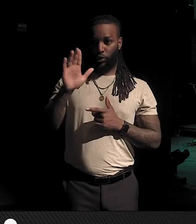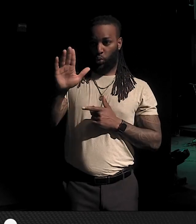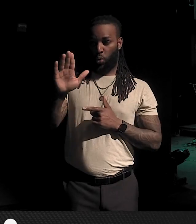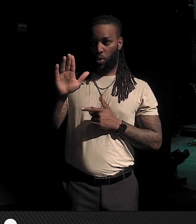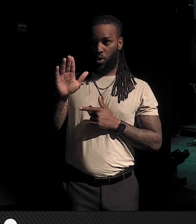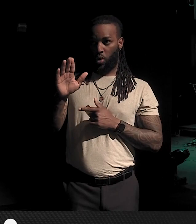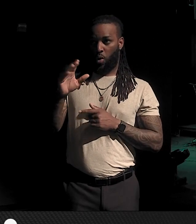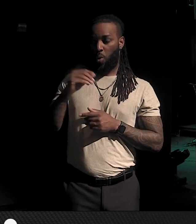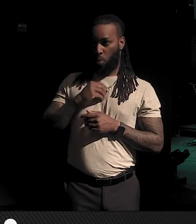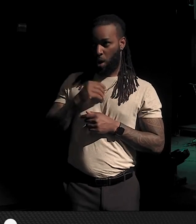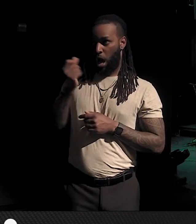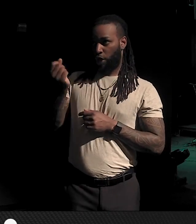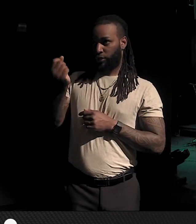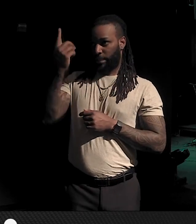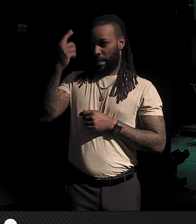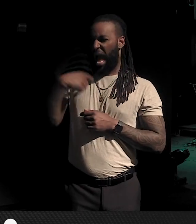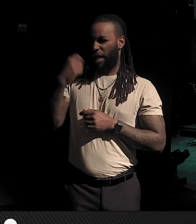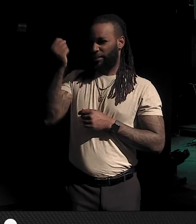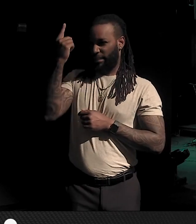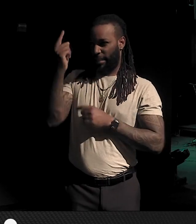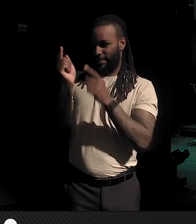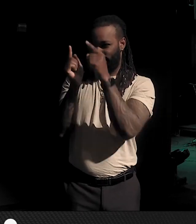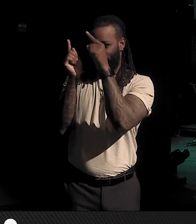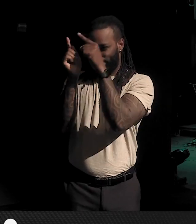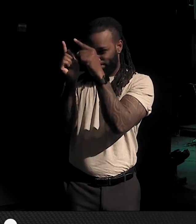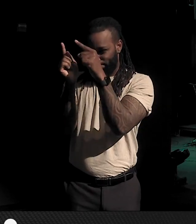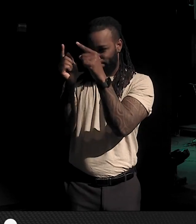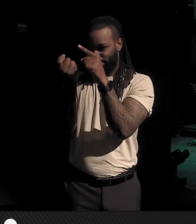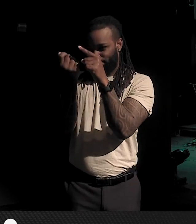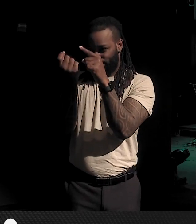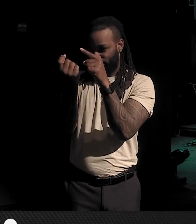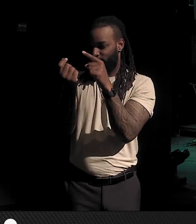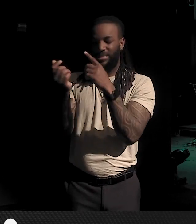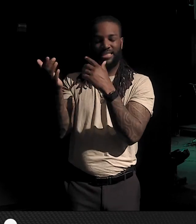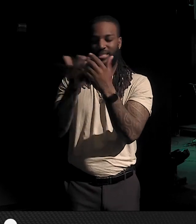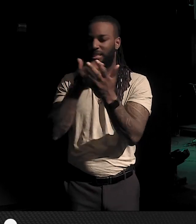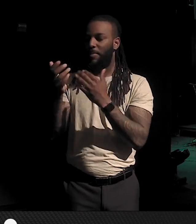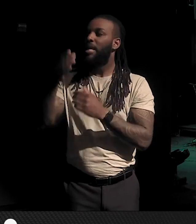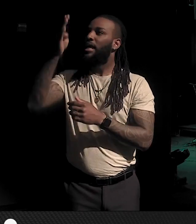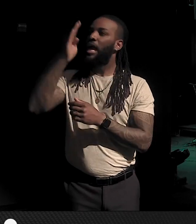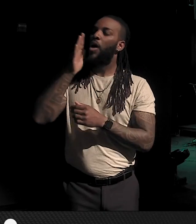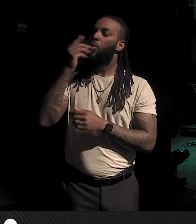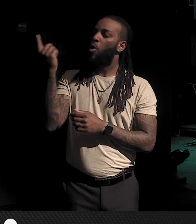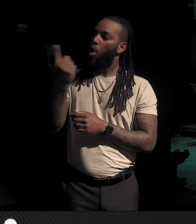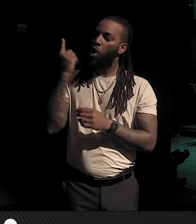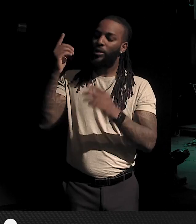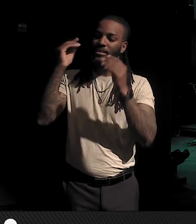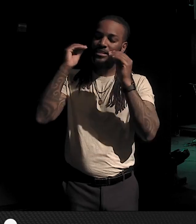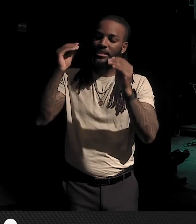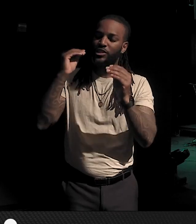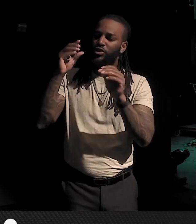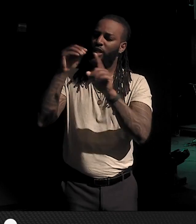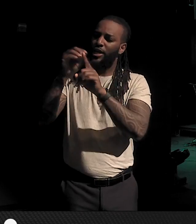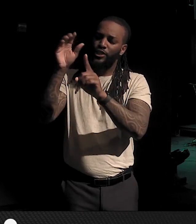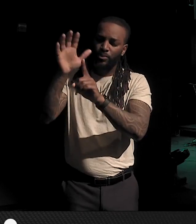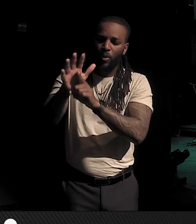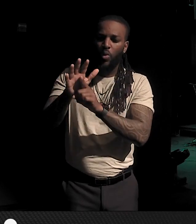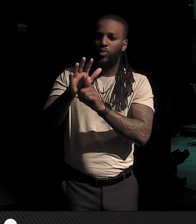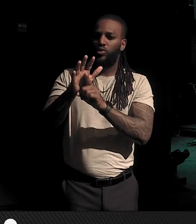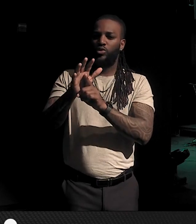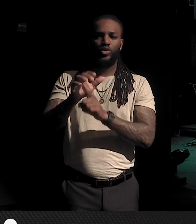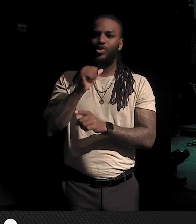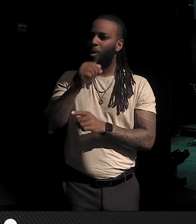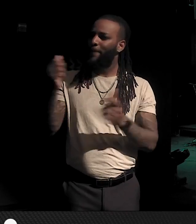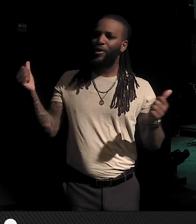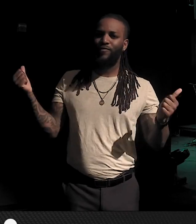your understanding of everything that man has, and God teaches you, reveals to you, exposes you to something all the way out here in the circle, don't